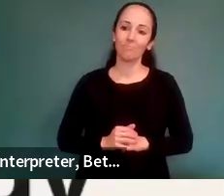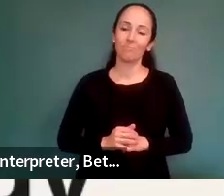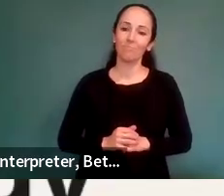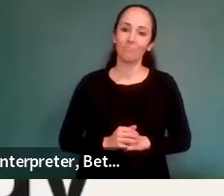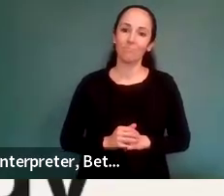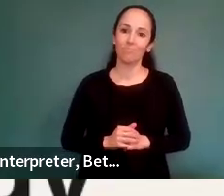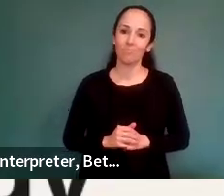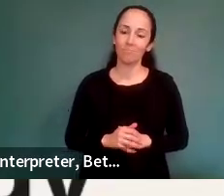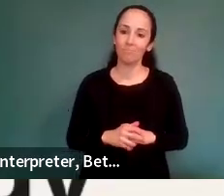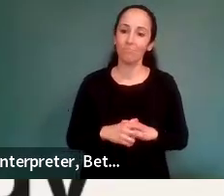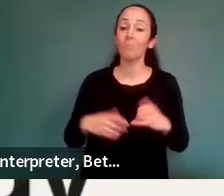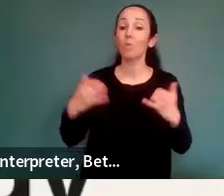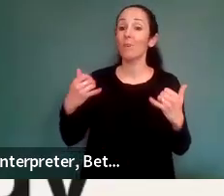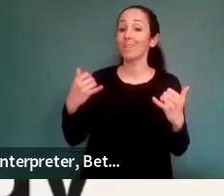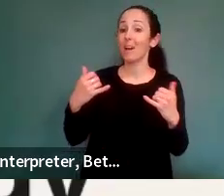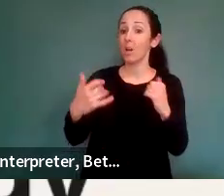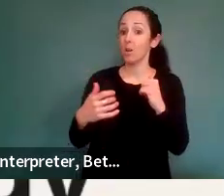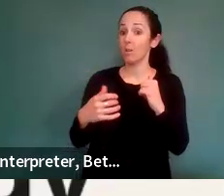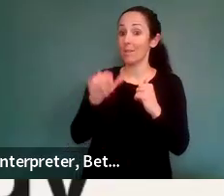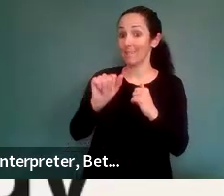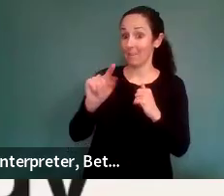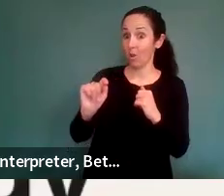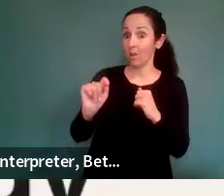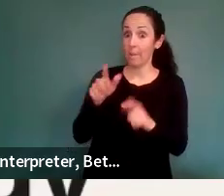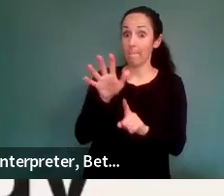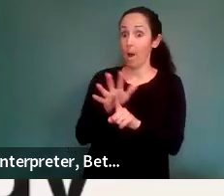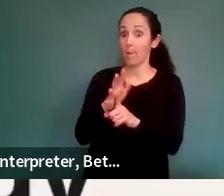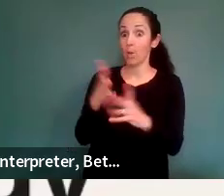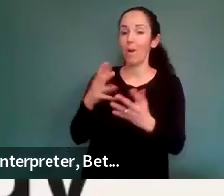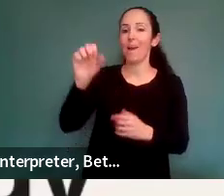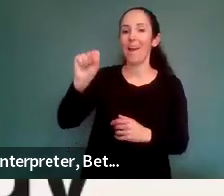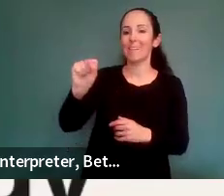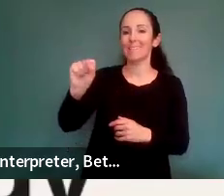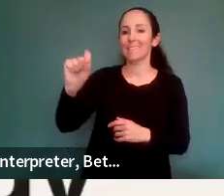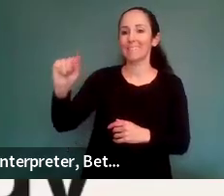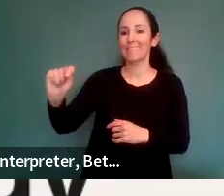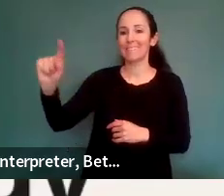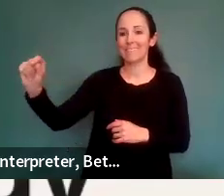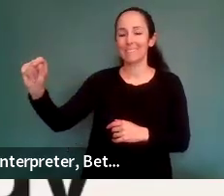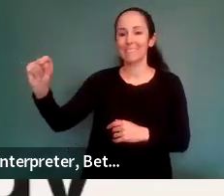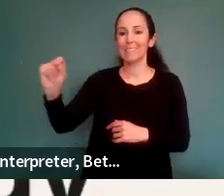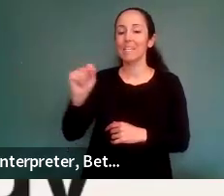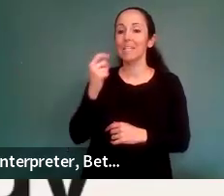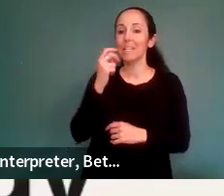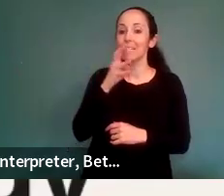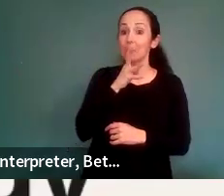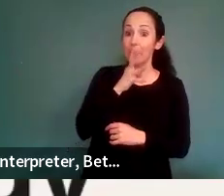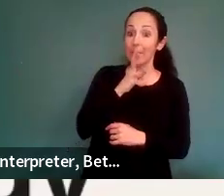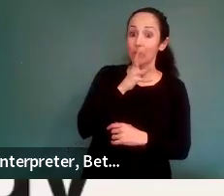is the STT, speech to text, also known as